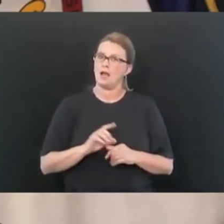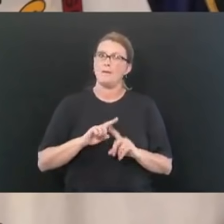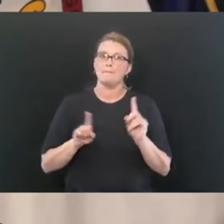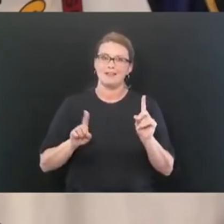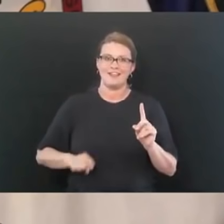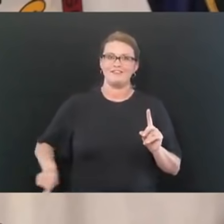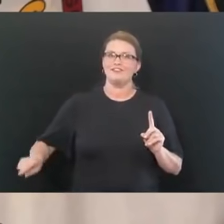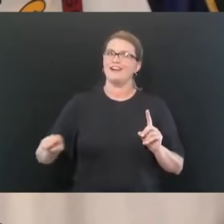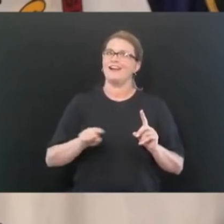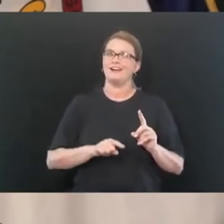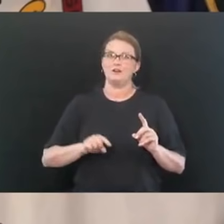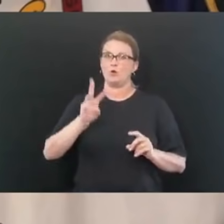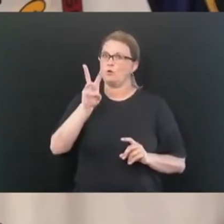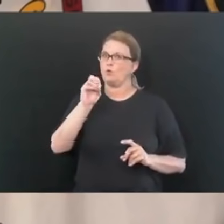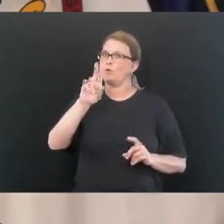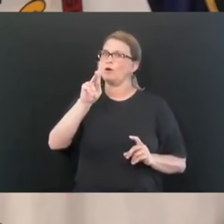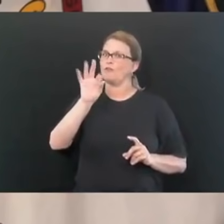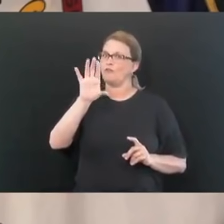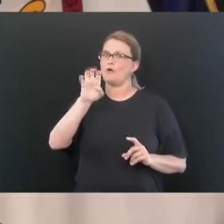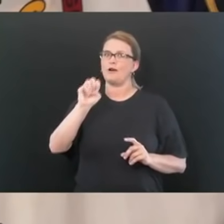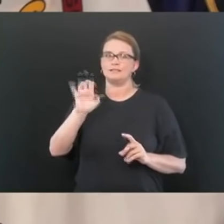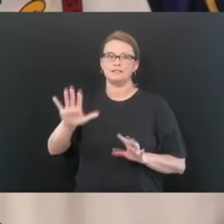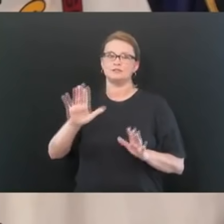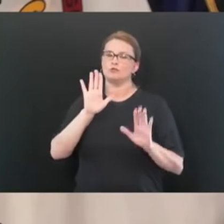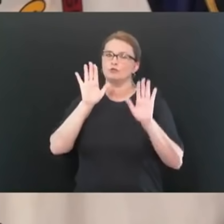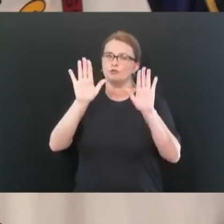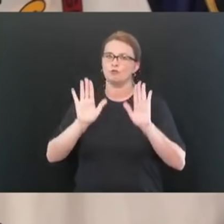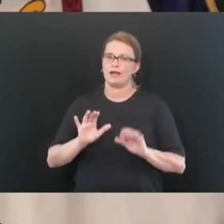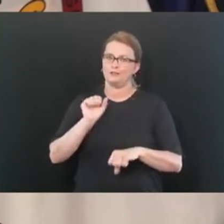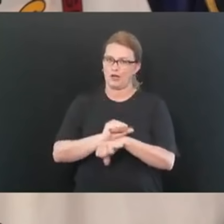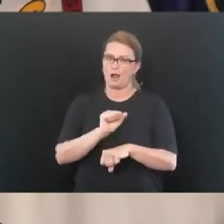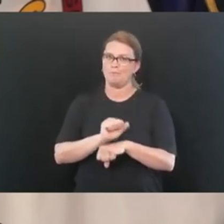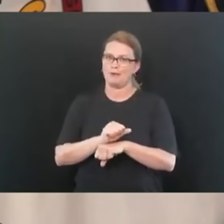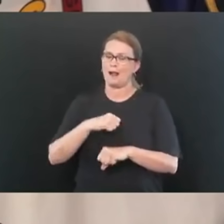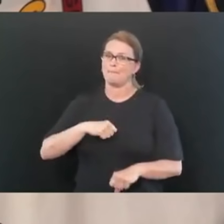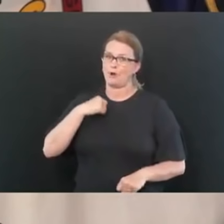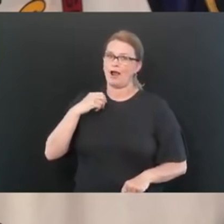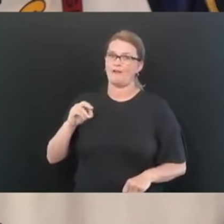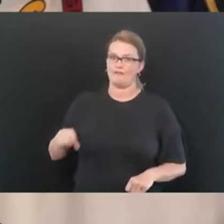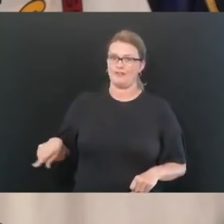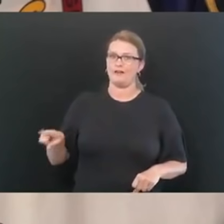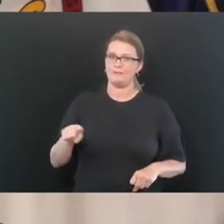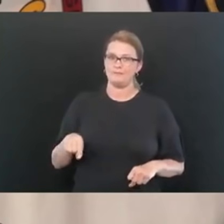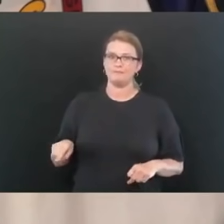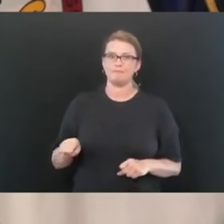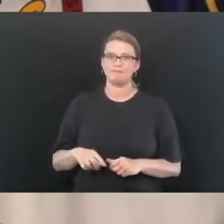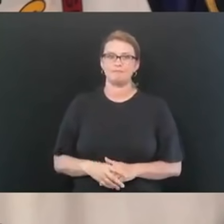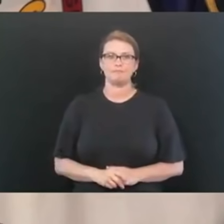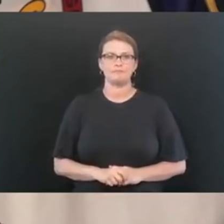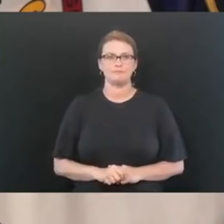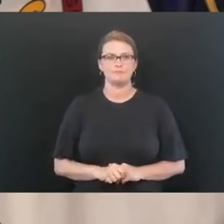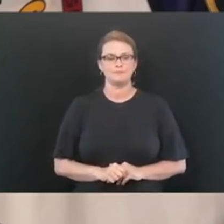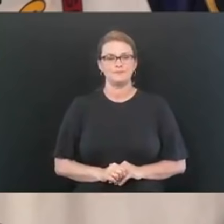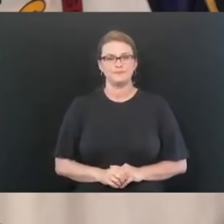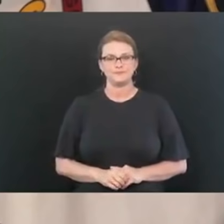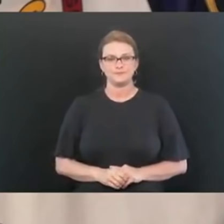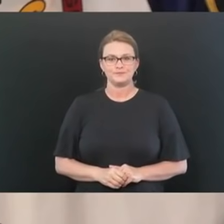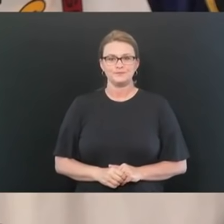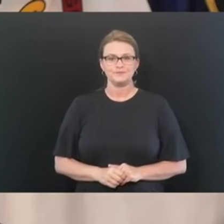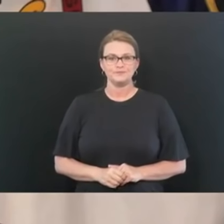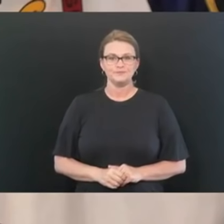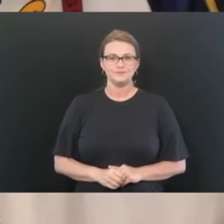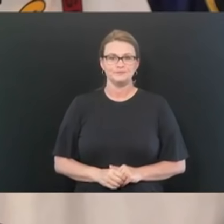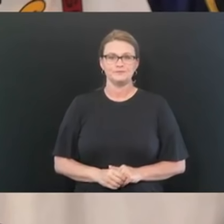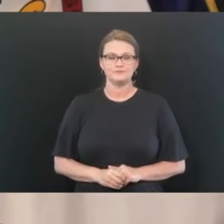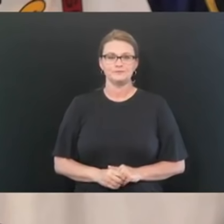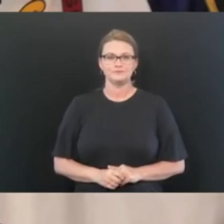lot of good work, and I'm proud of them. The last thing is this, and I haven't mentioned this the last time, but this you have got to do for